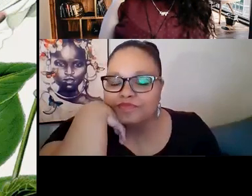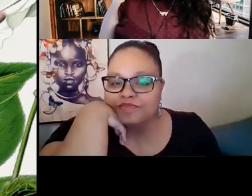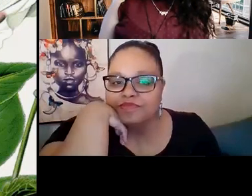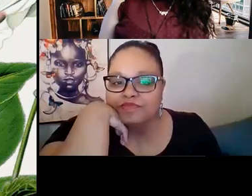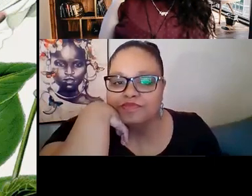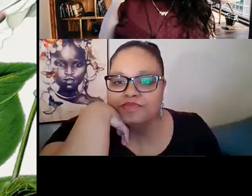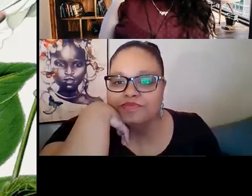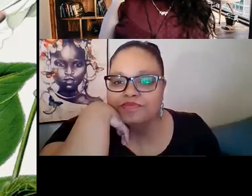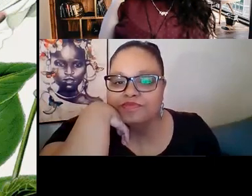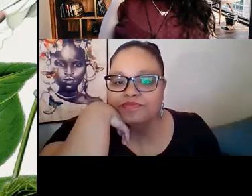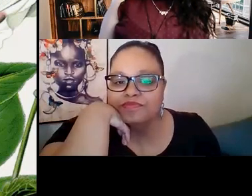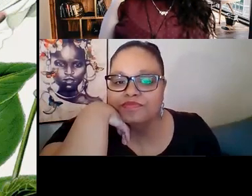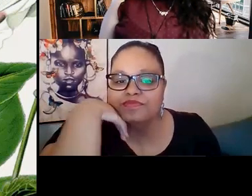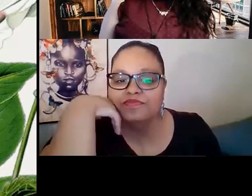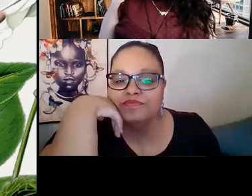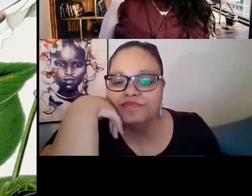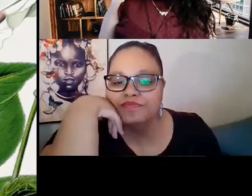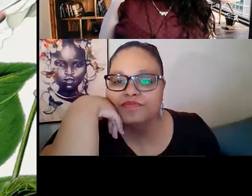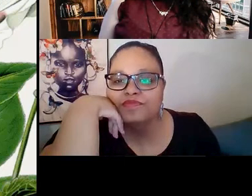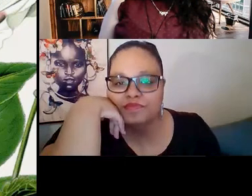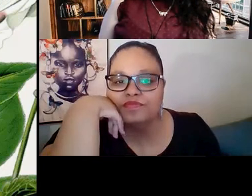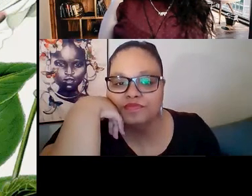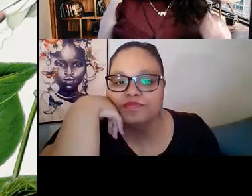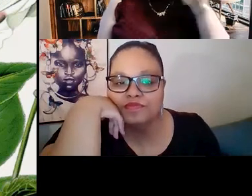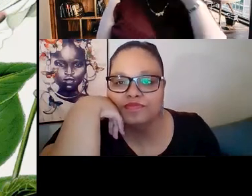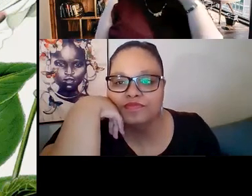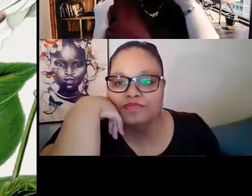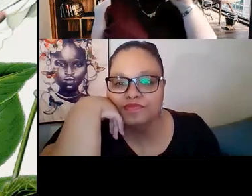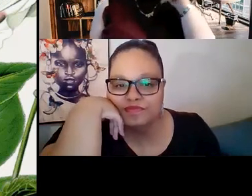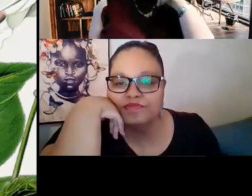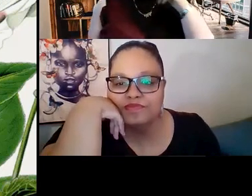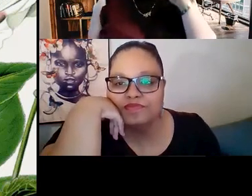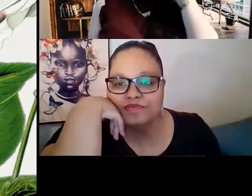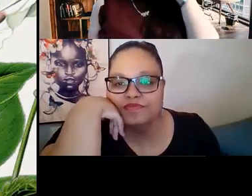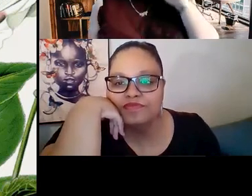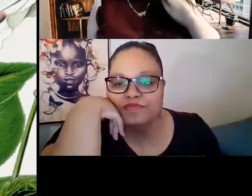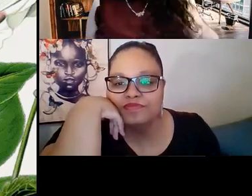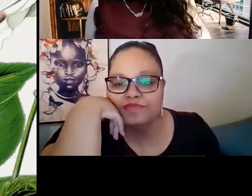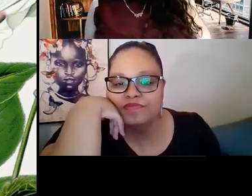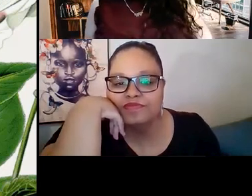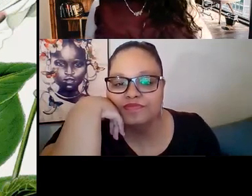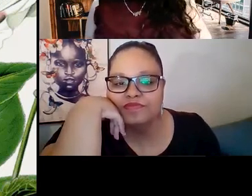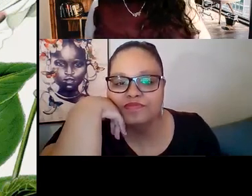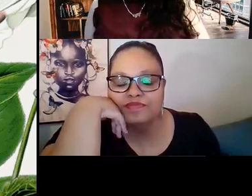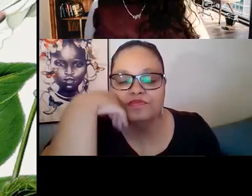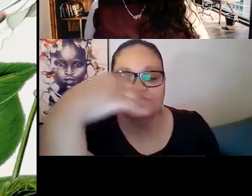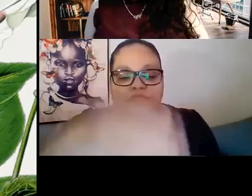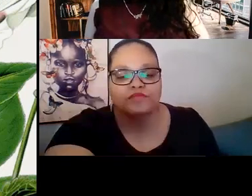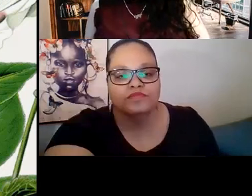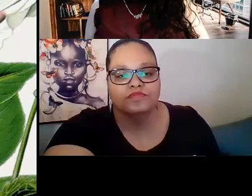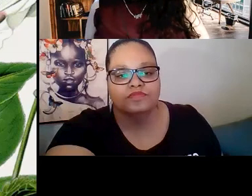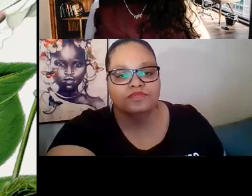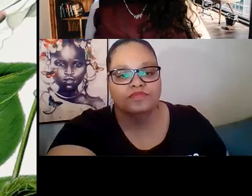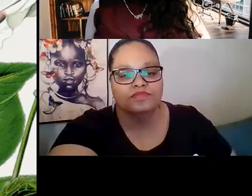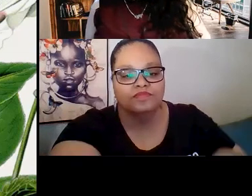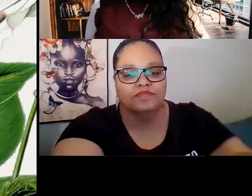didn't exactly like use that as a sentence, but this is the memory that came up for me. My bubby kind of hated me